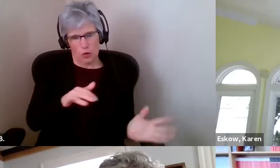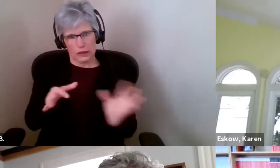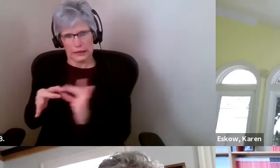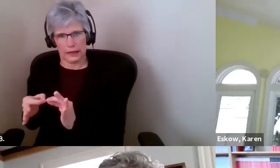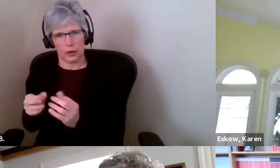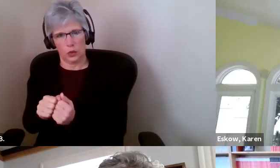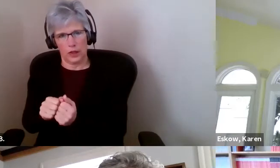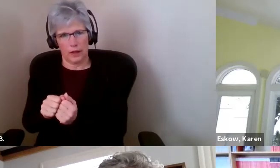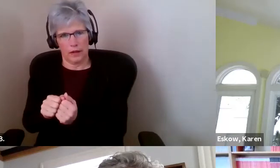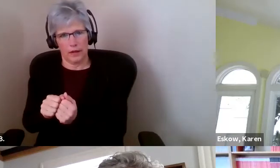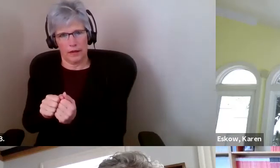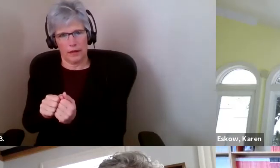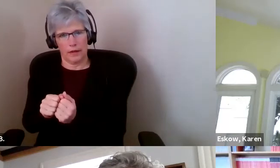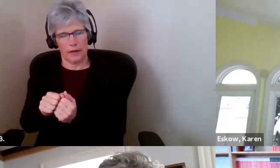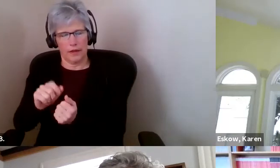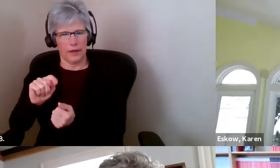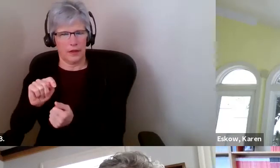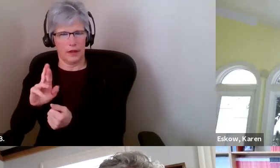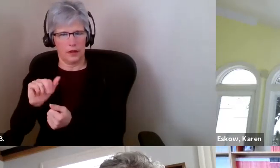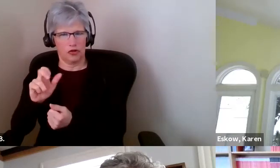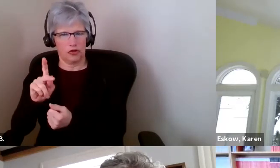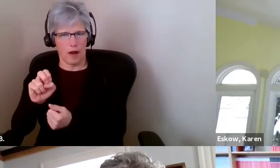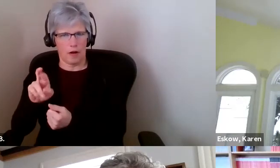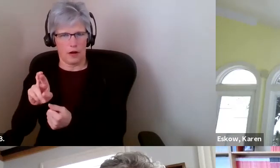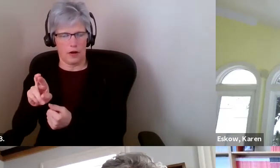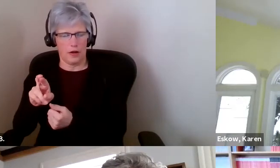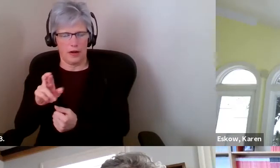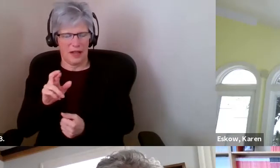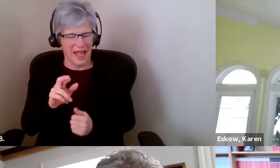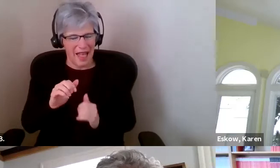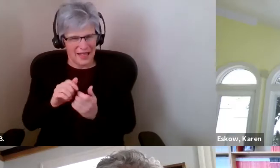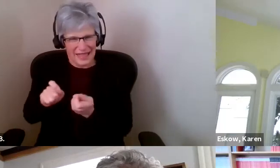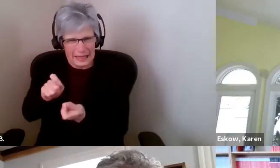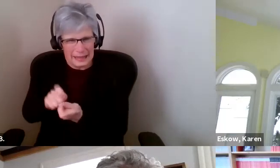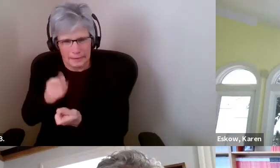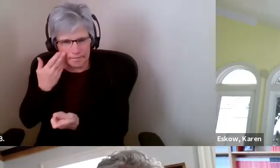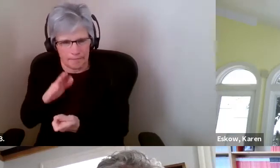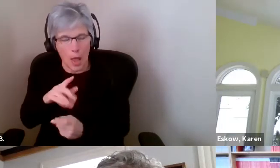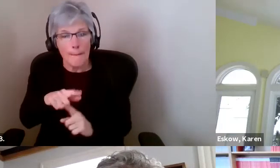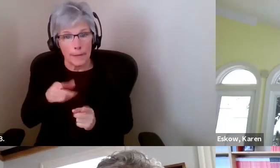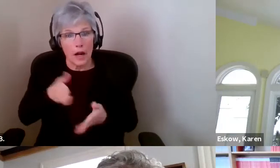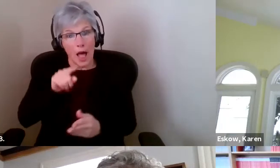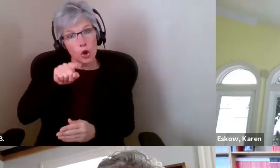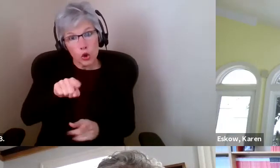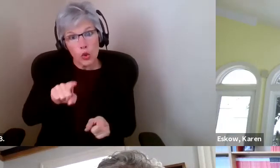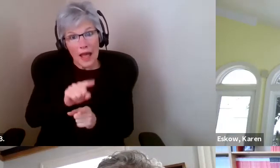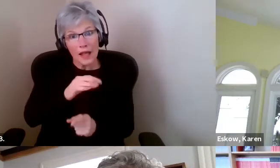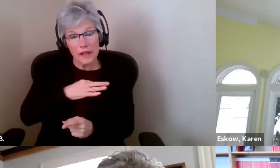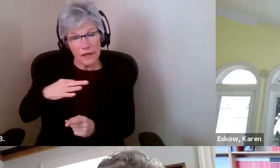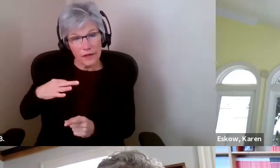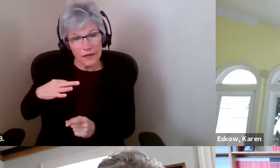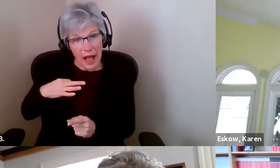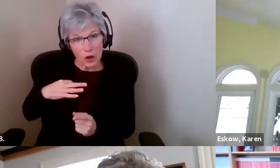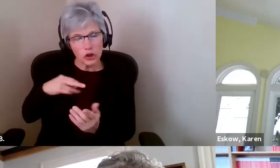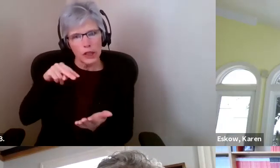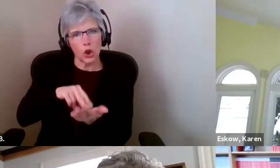you, and I don't know how it works, right? But it will allow you as a faculty member to go to your class list. This is what I'm assuming it